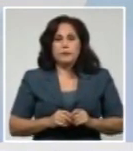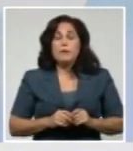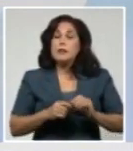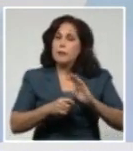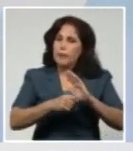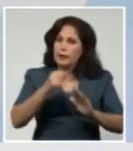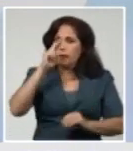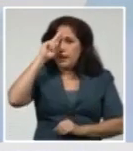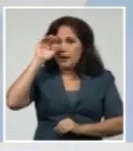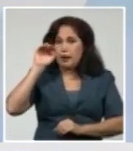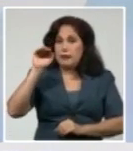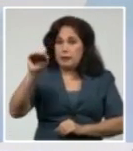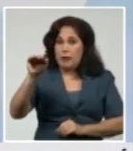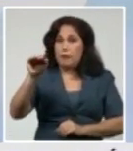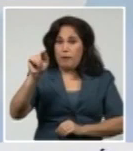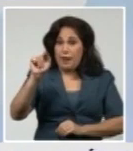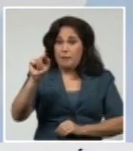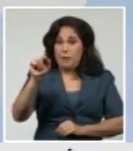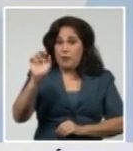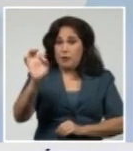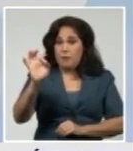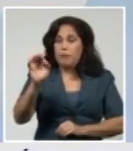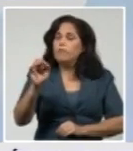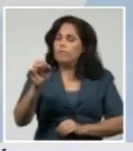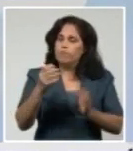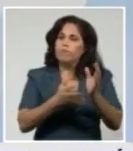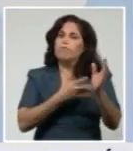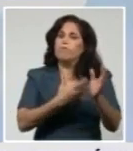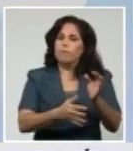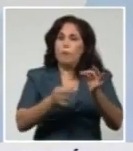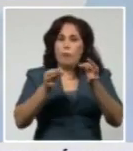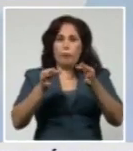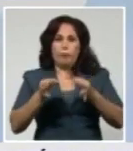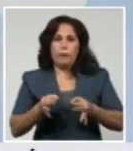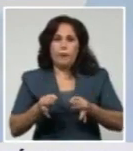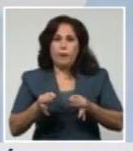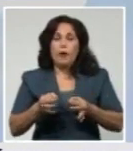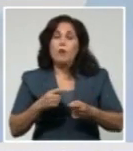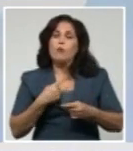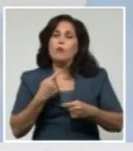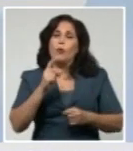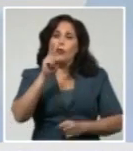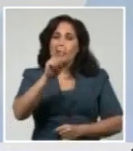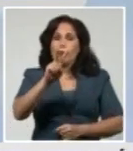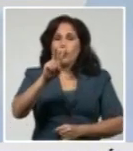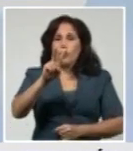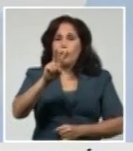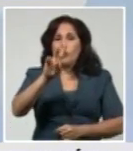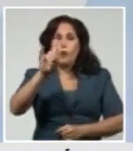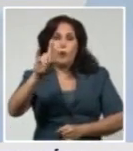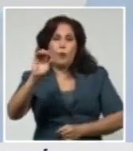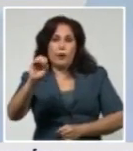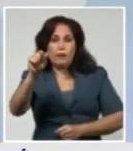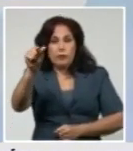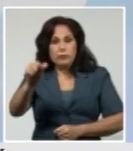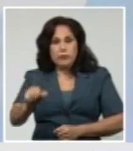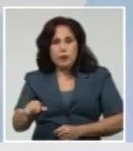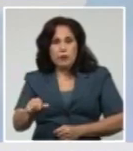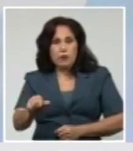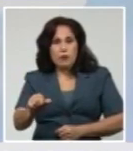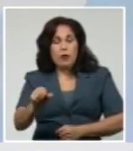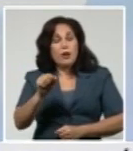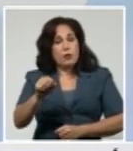7,592 samples in our various molecular biology laboratories, some of which have recently begun testing,